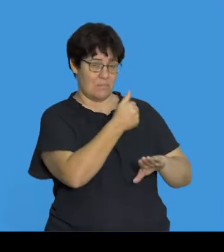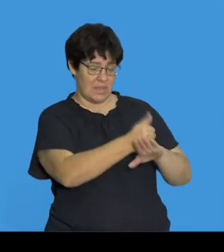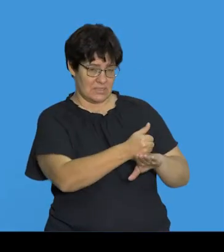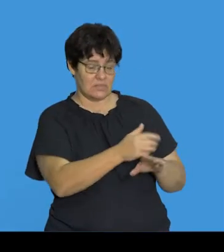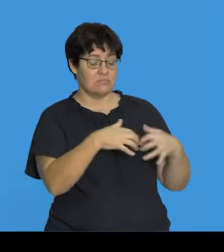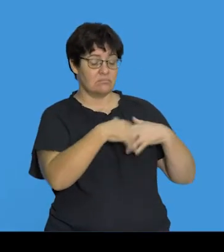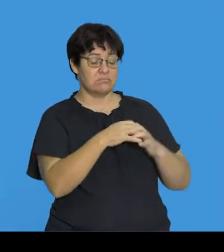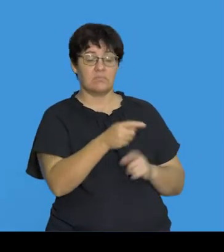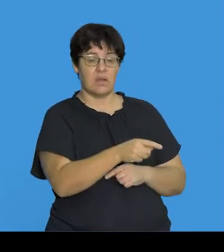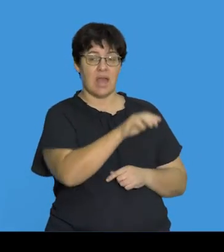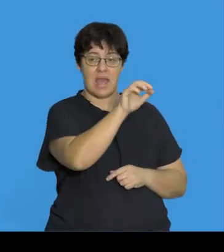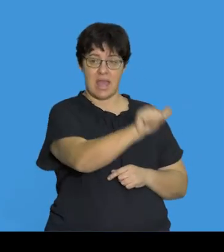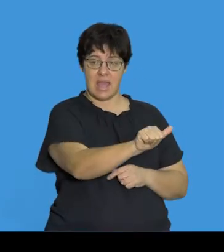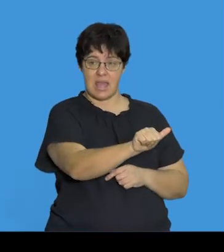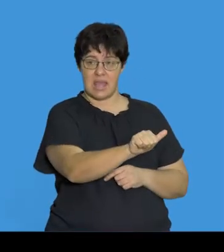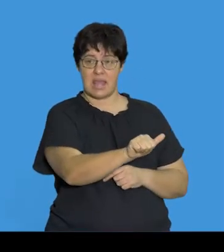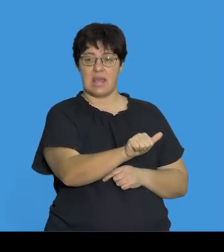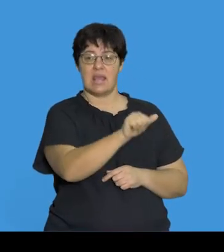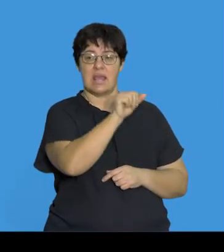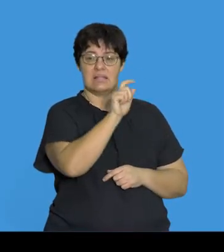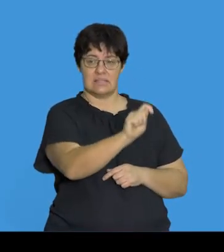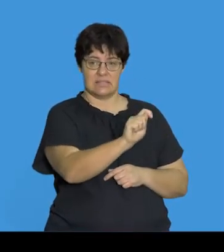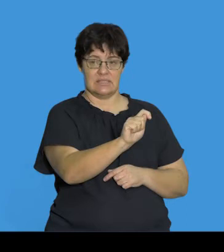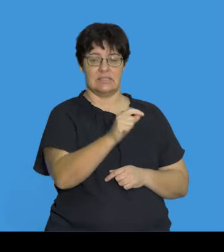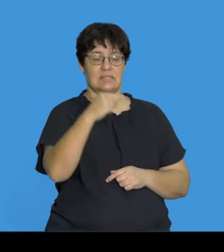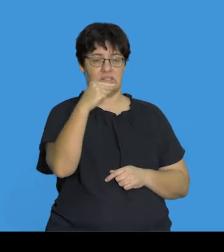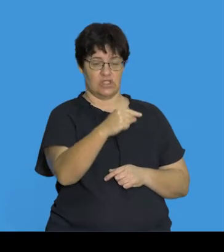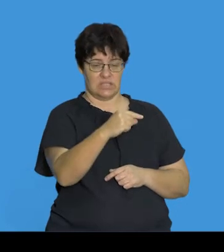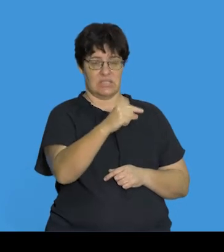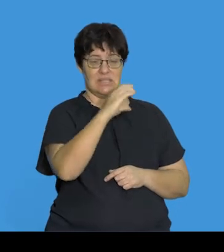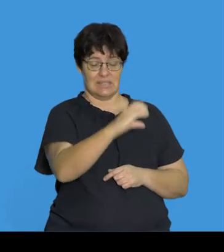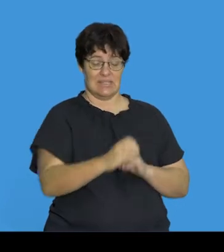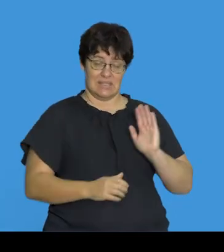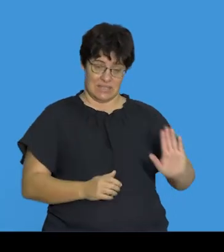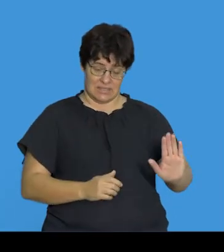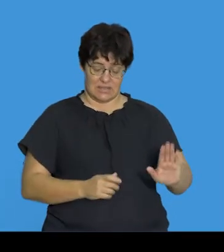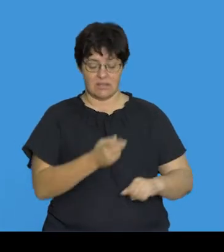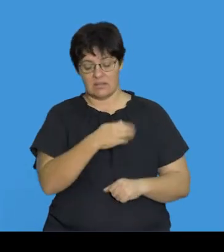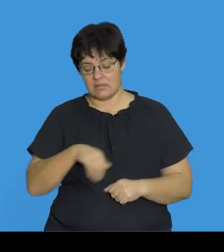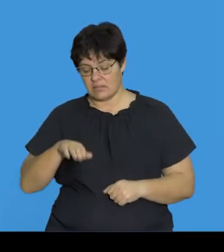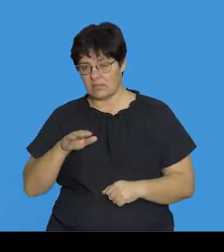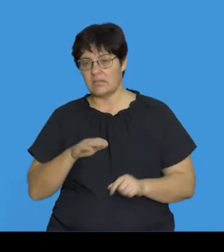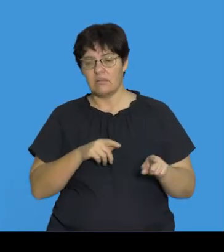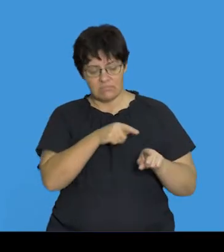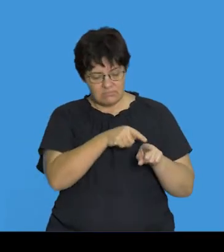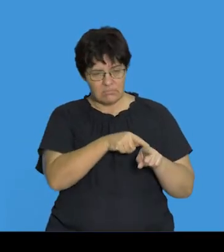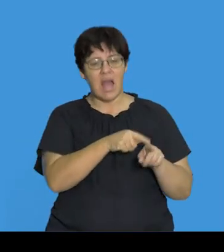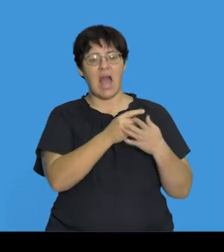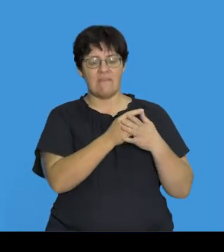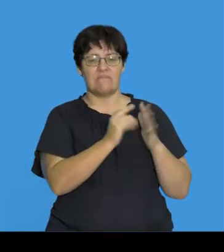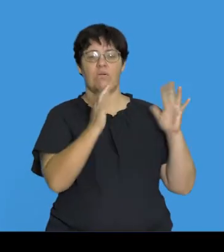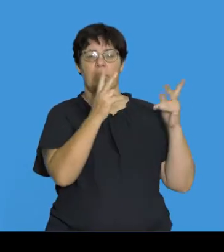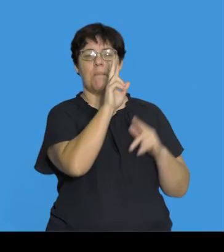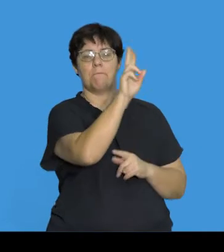bases that make up DNA are adenine, thymine, guanine, and cytosine, and they occur